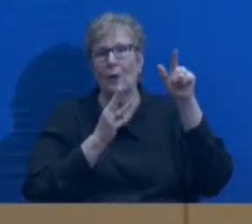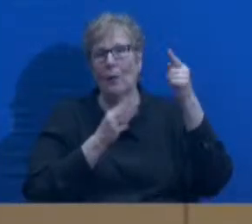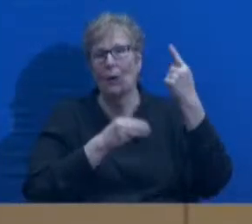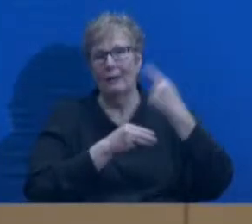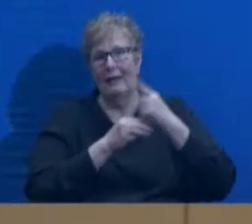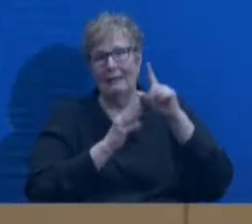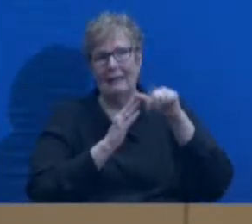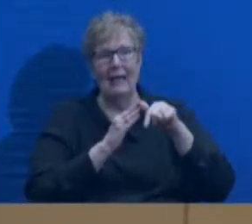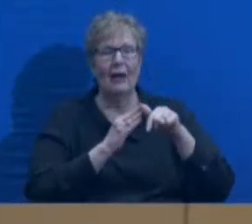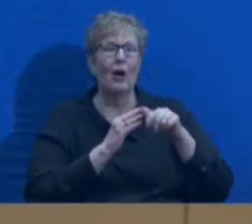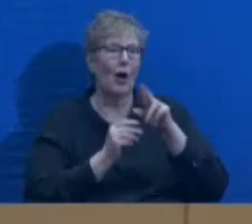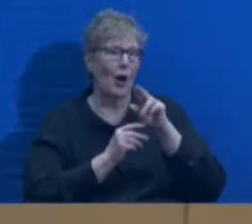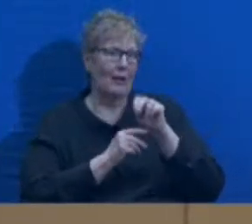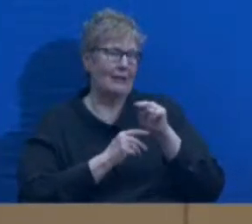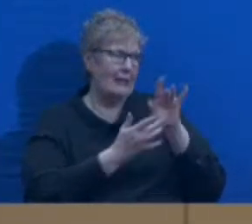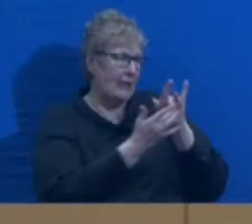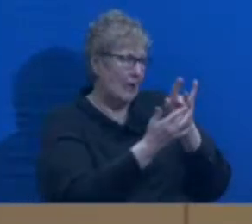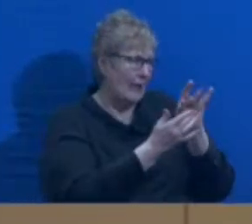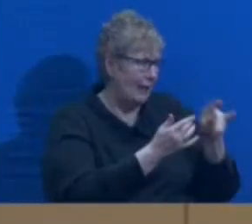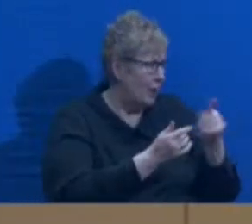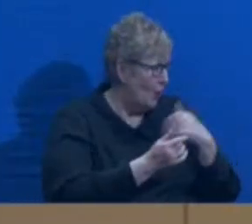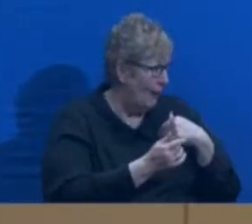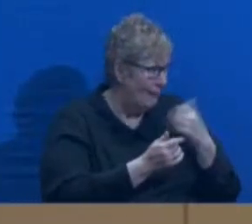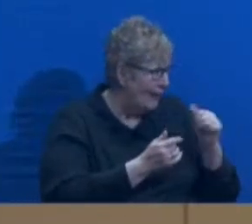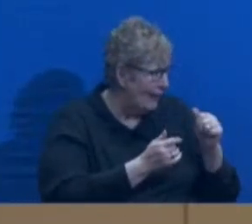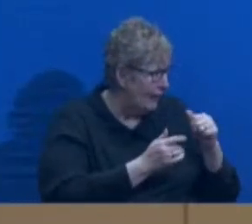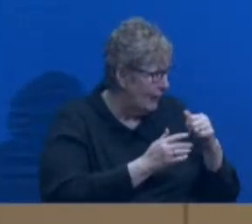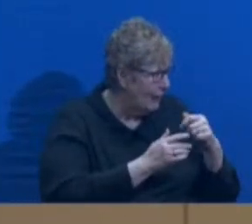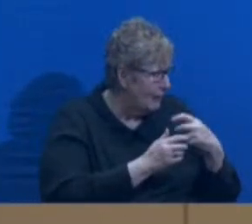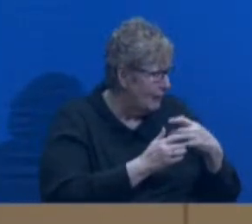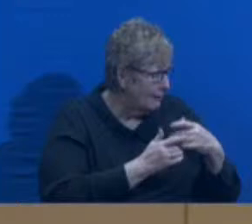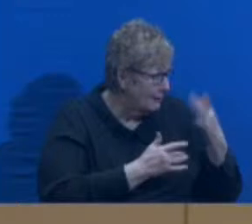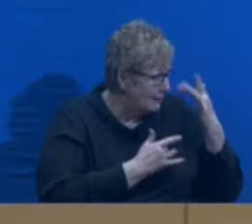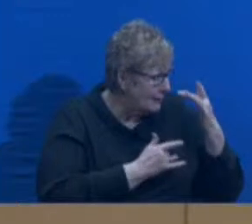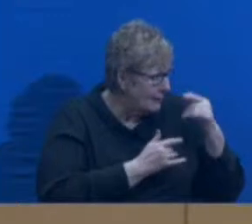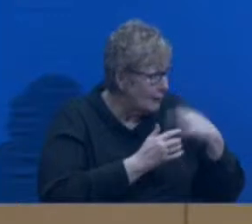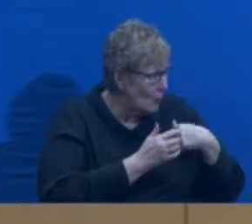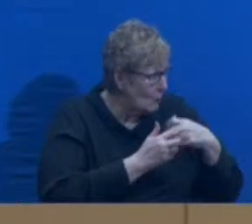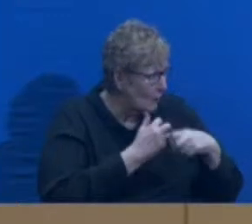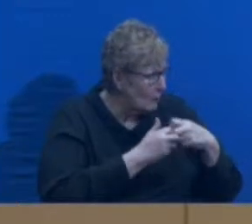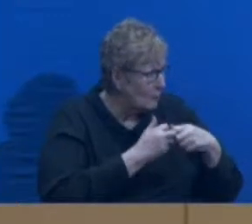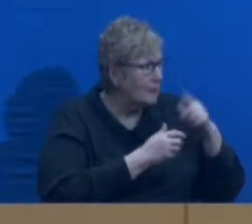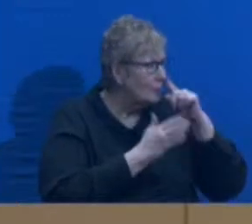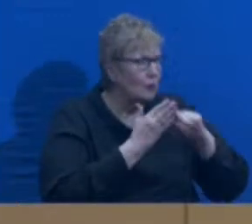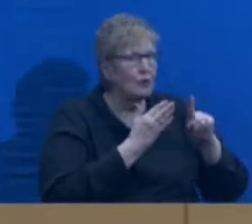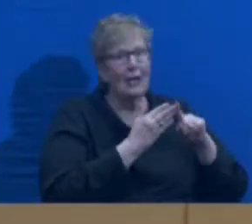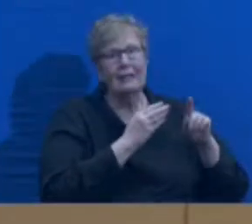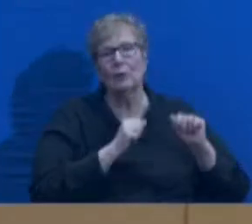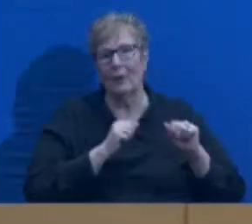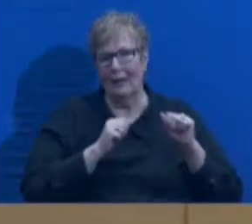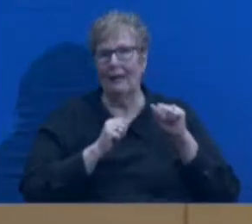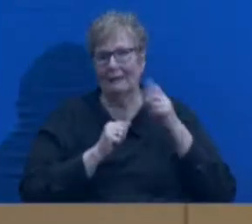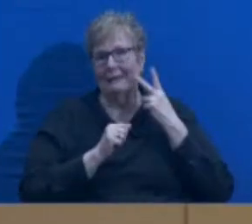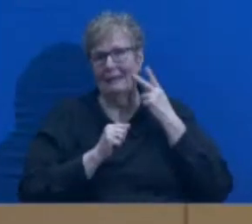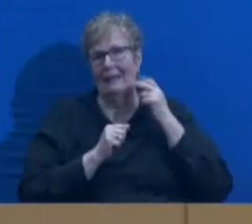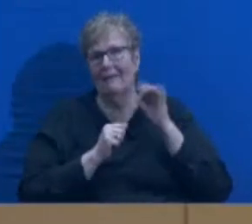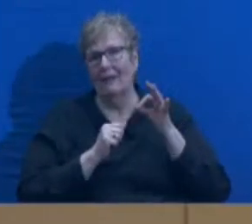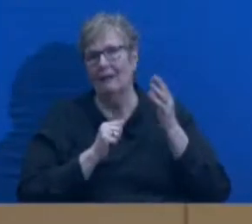cases that are recognized during that time, that information will be communicated back so that we can do the appropriate contact tracing.